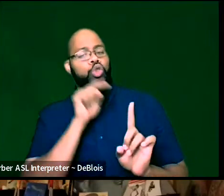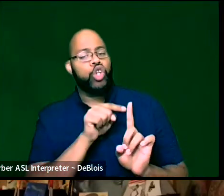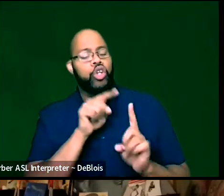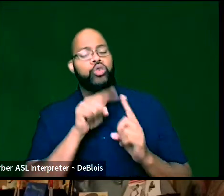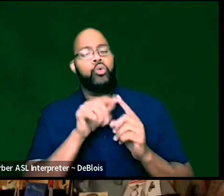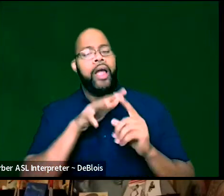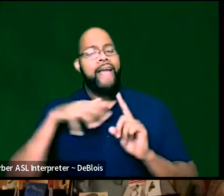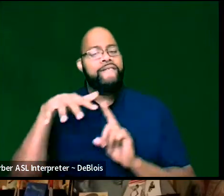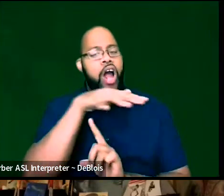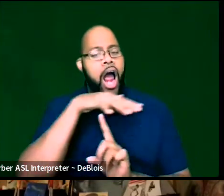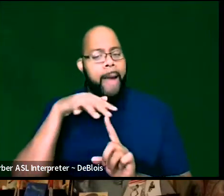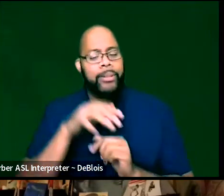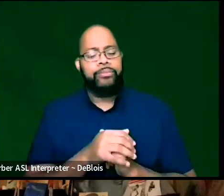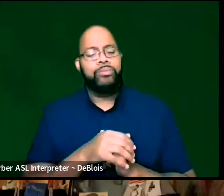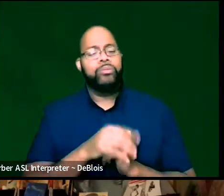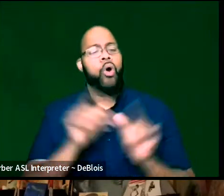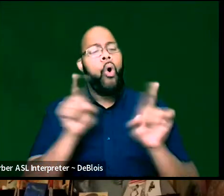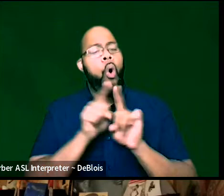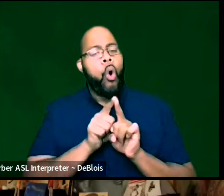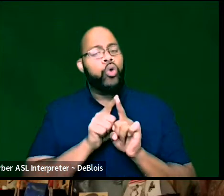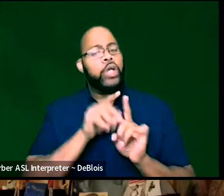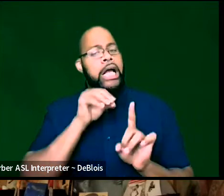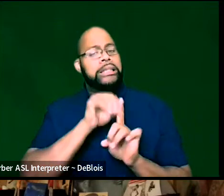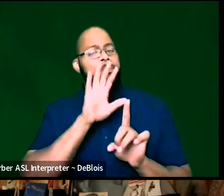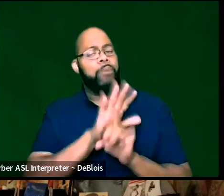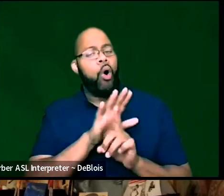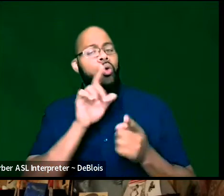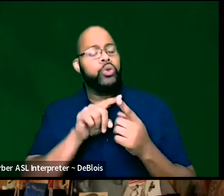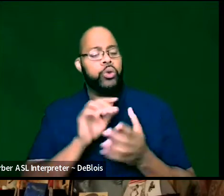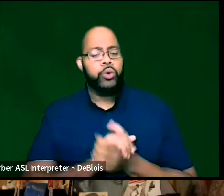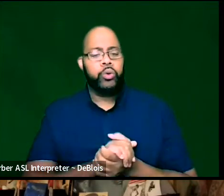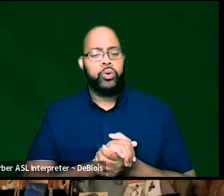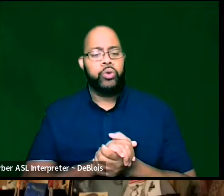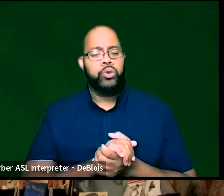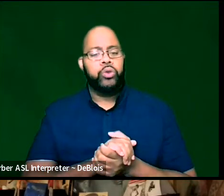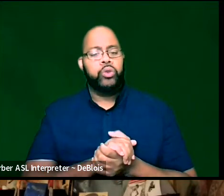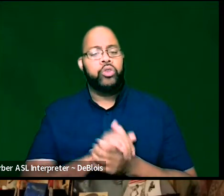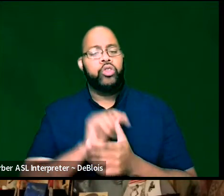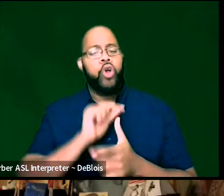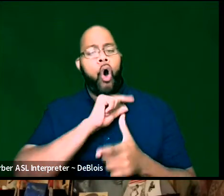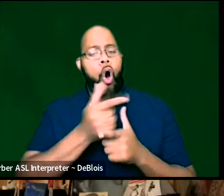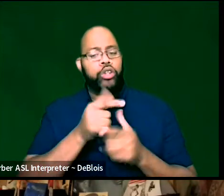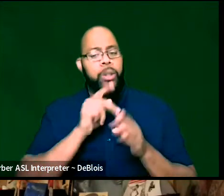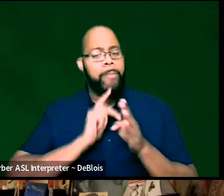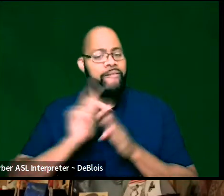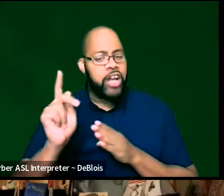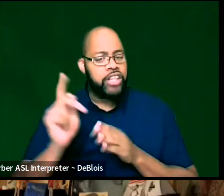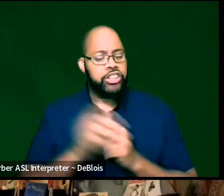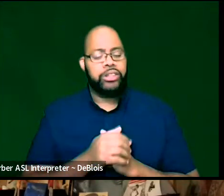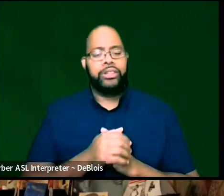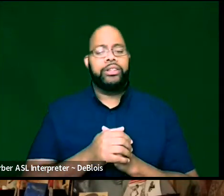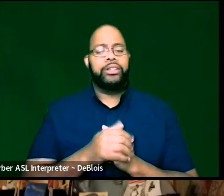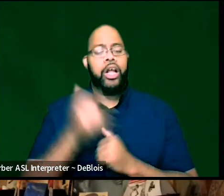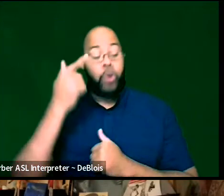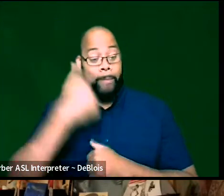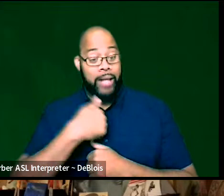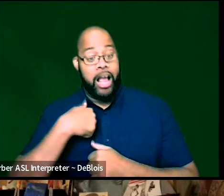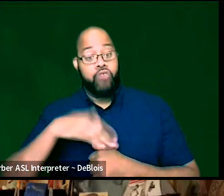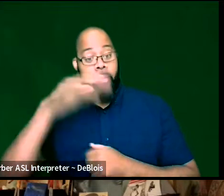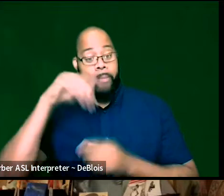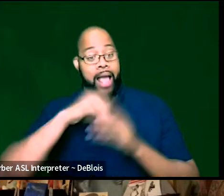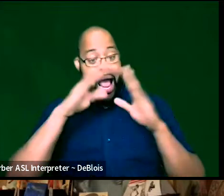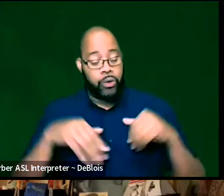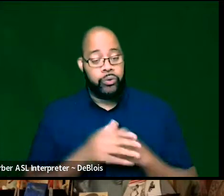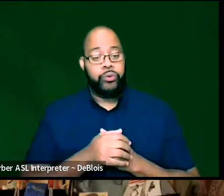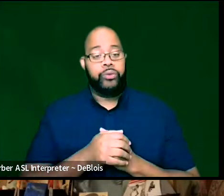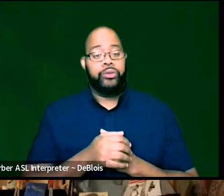the environment, but also being exposed to alternate professions. I know myself, I grew up in a